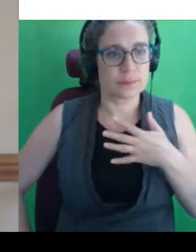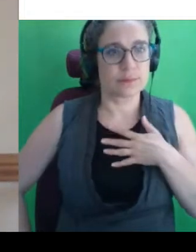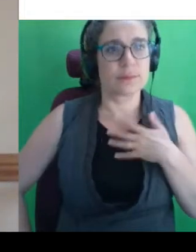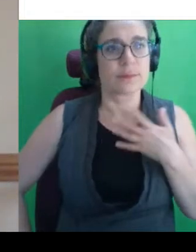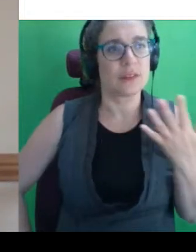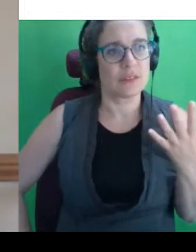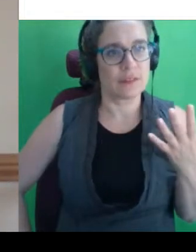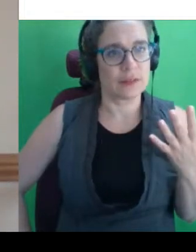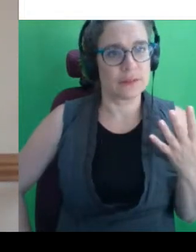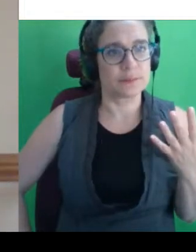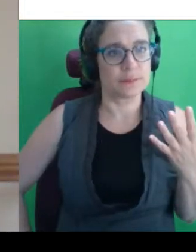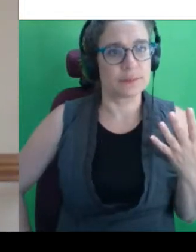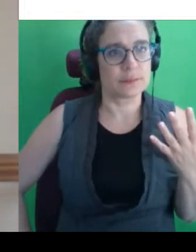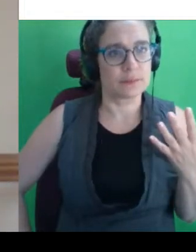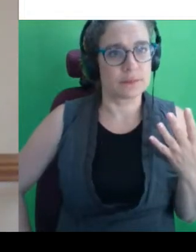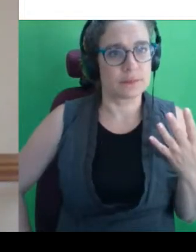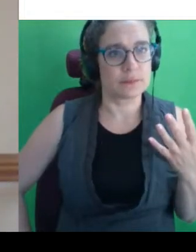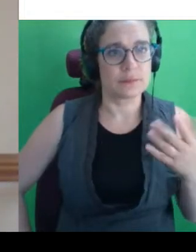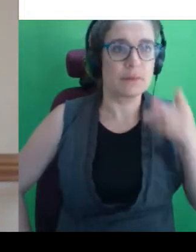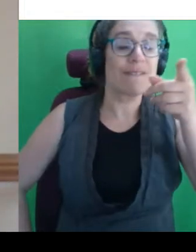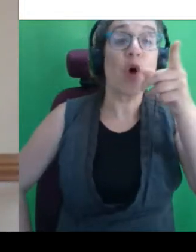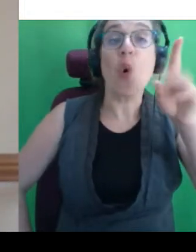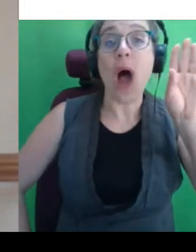Okay, if you heard this noise, this is the whistle.